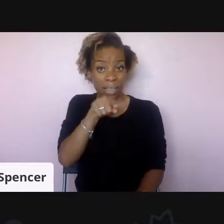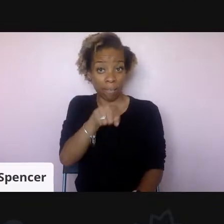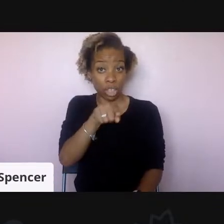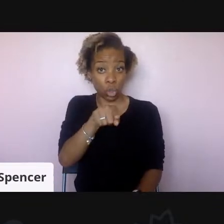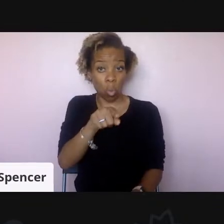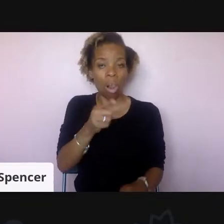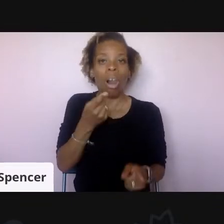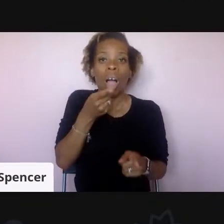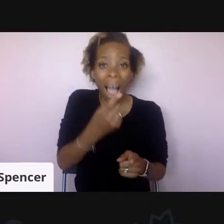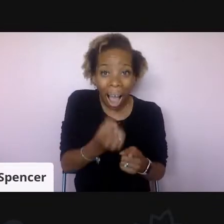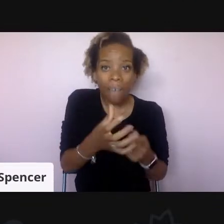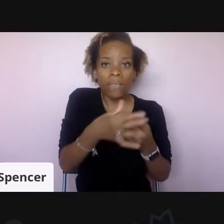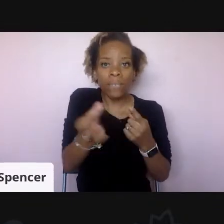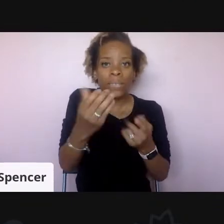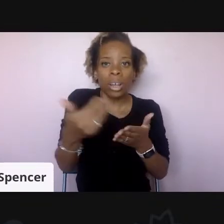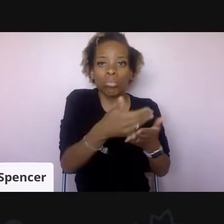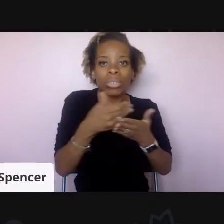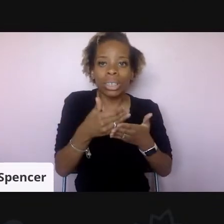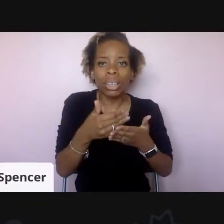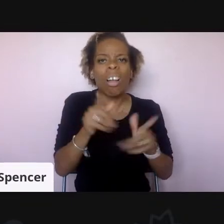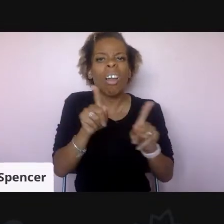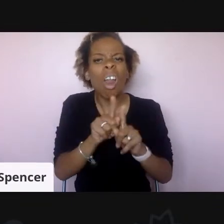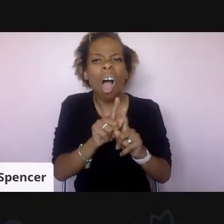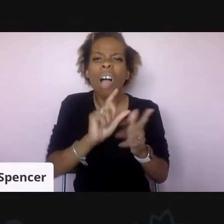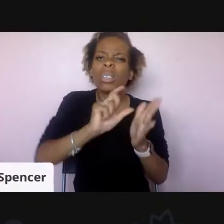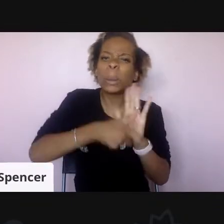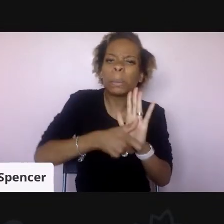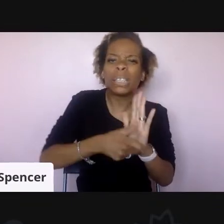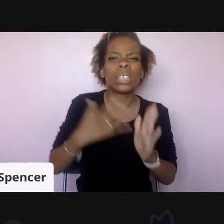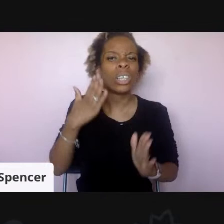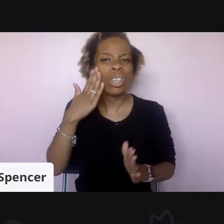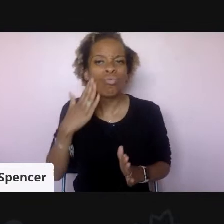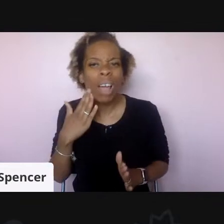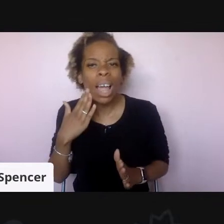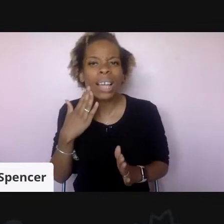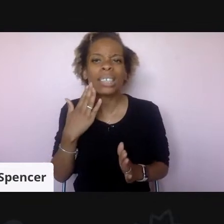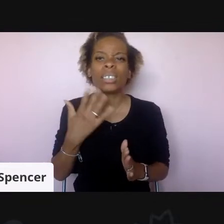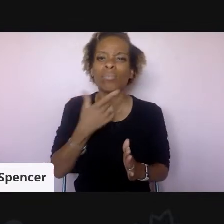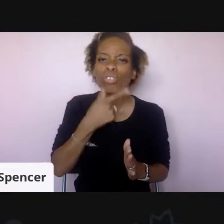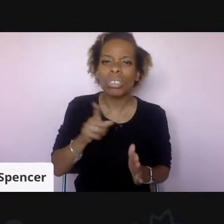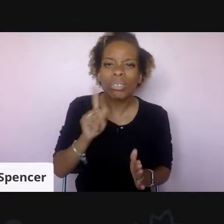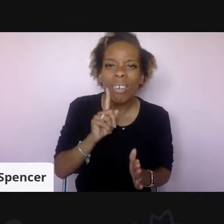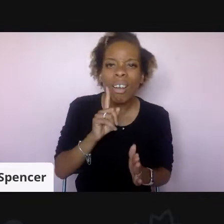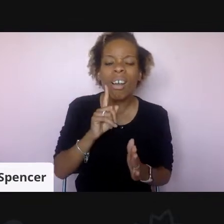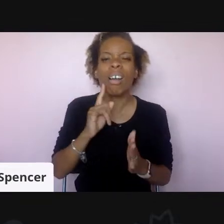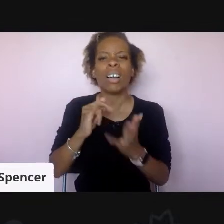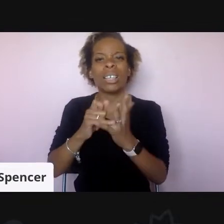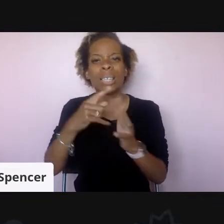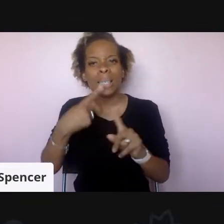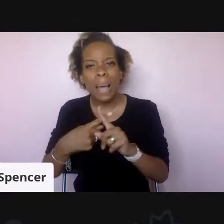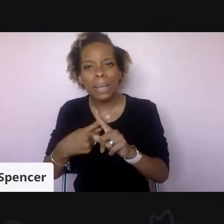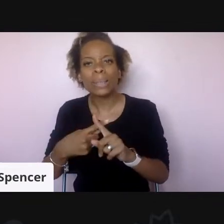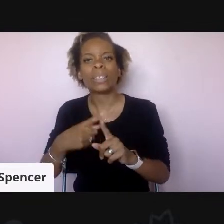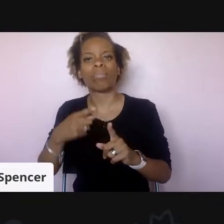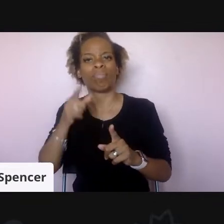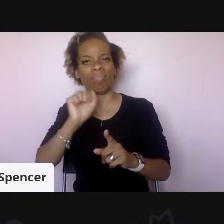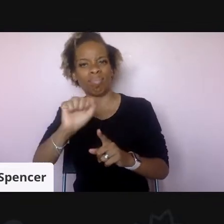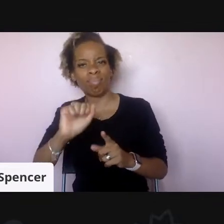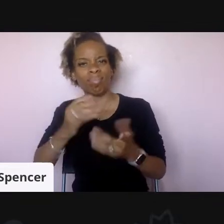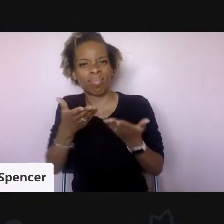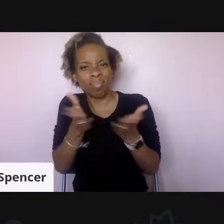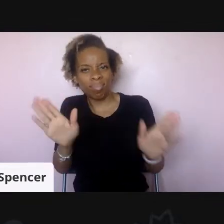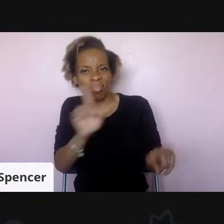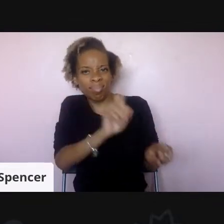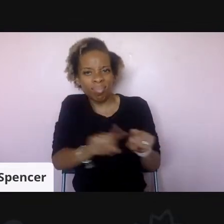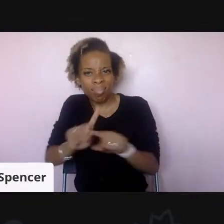characteristic. For example, disability, race, sex, sexual orientation, and others.